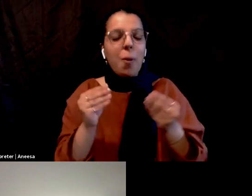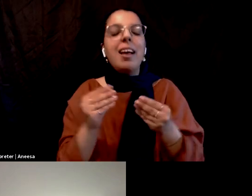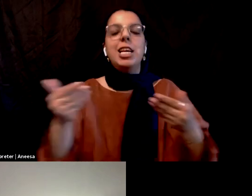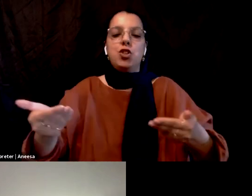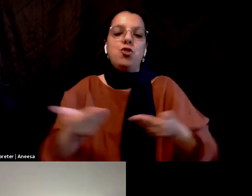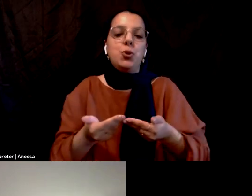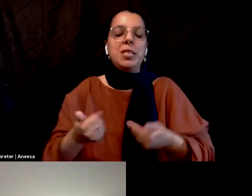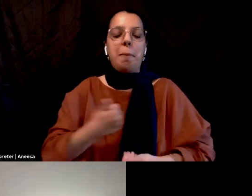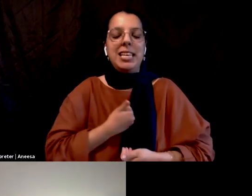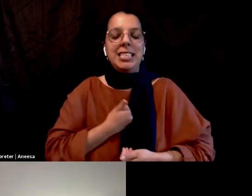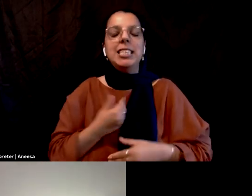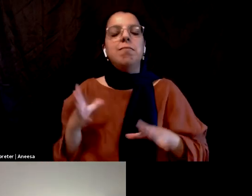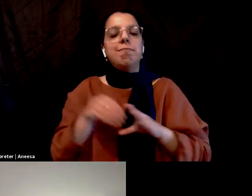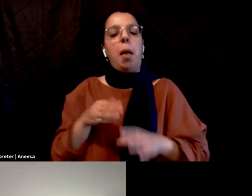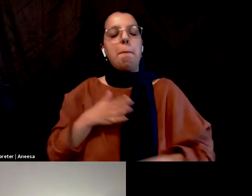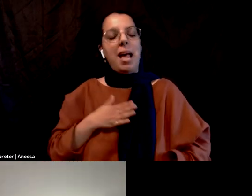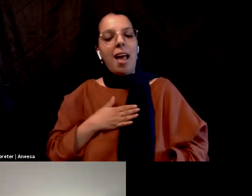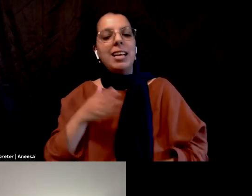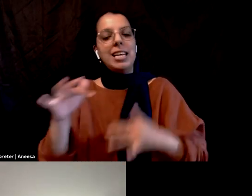our Anishinaabe Mohan language.